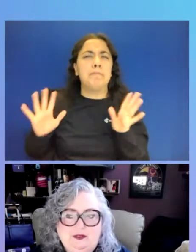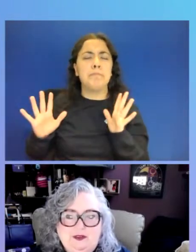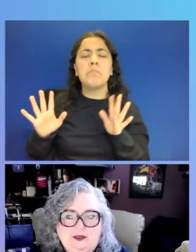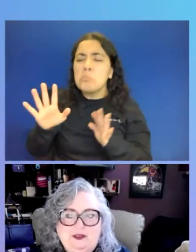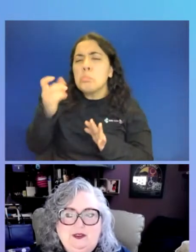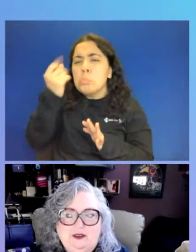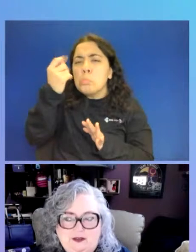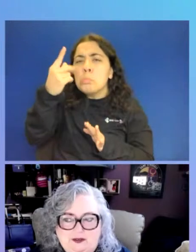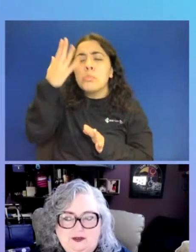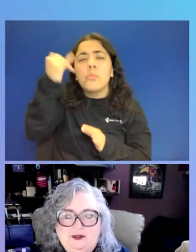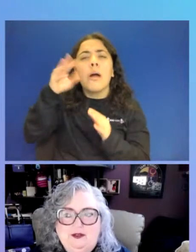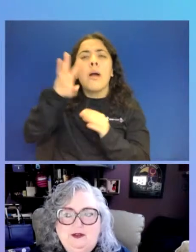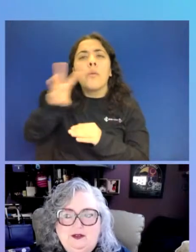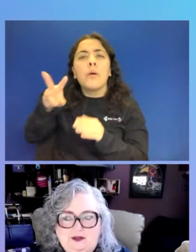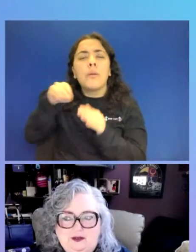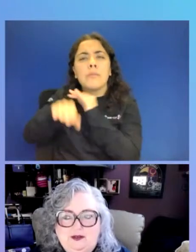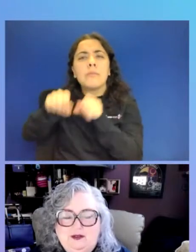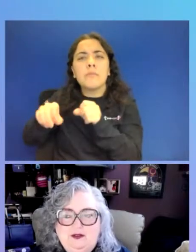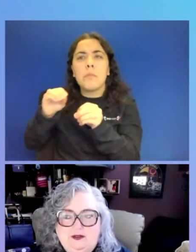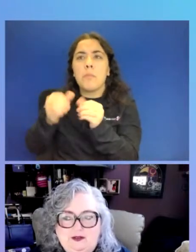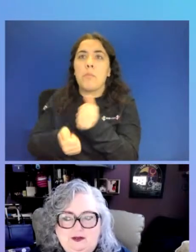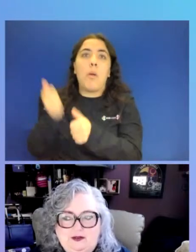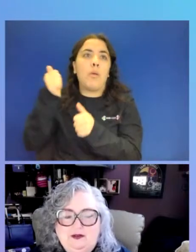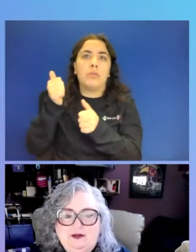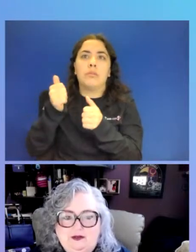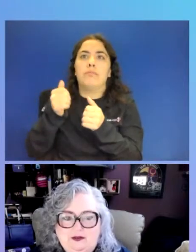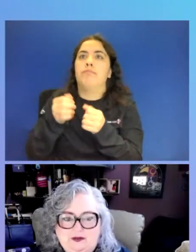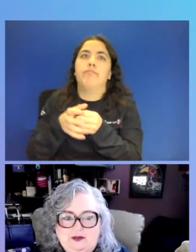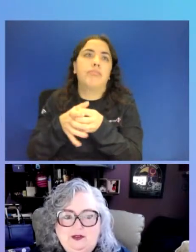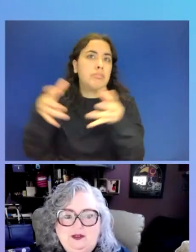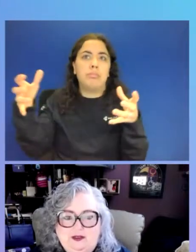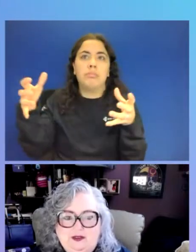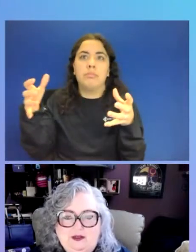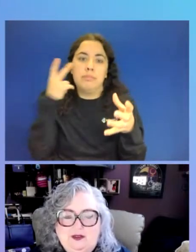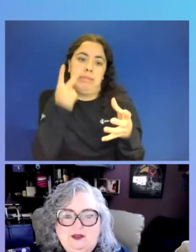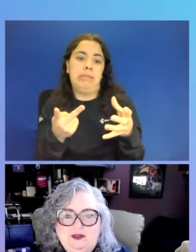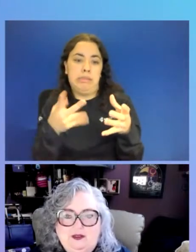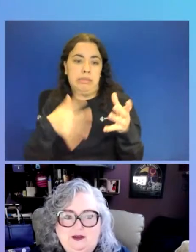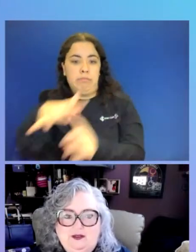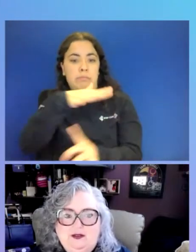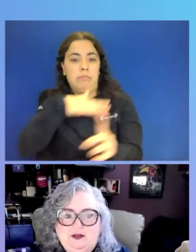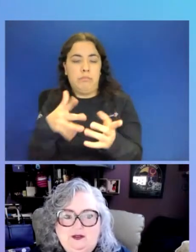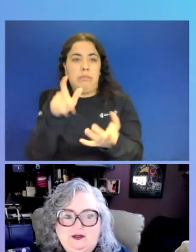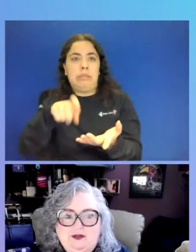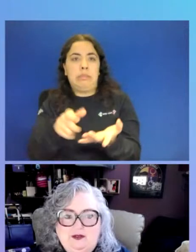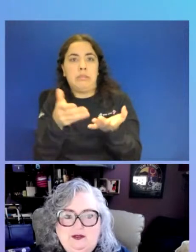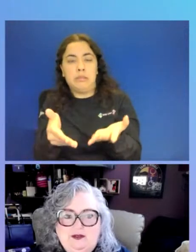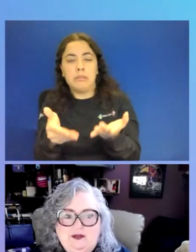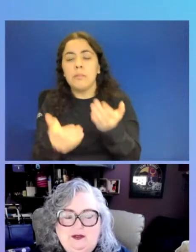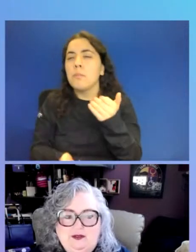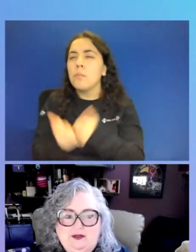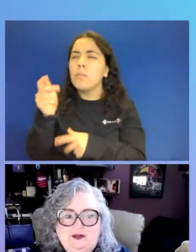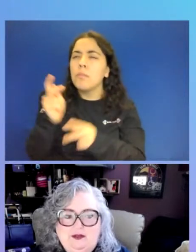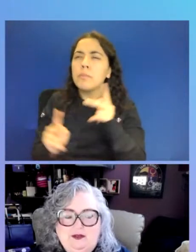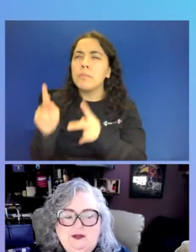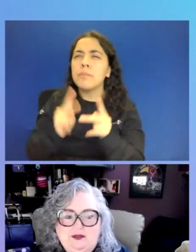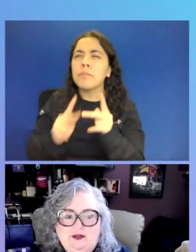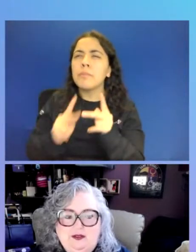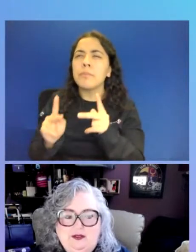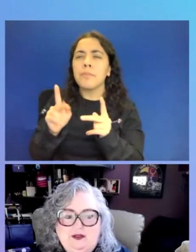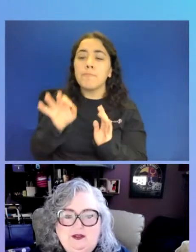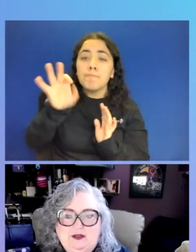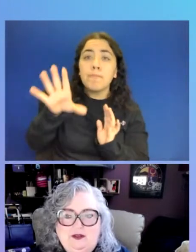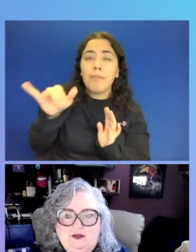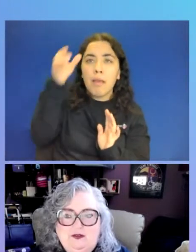web accessibility was the most prominent, most vocal group in the space. And most of the people who were putting the idea